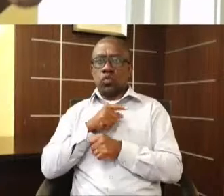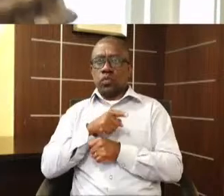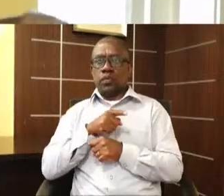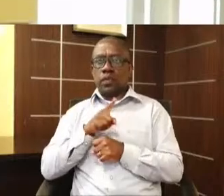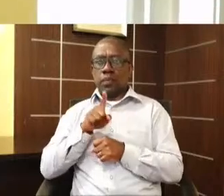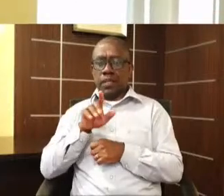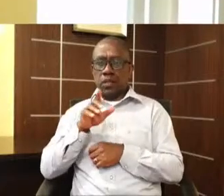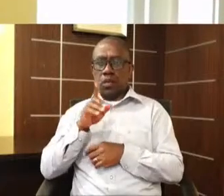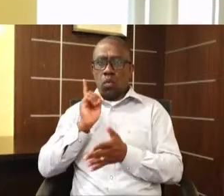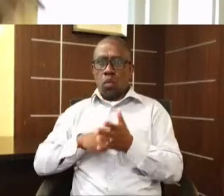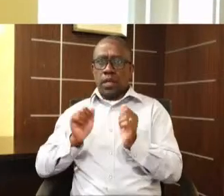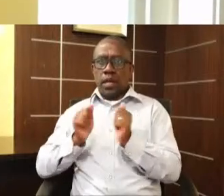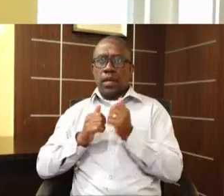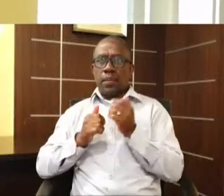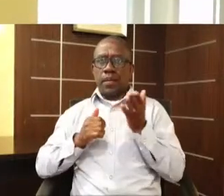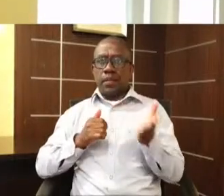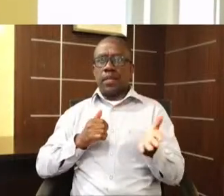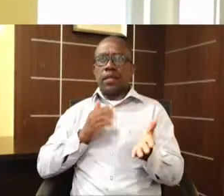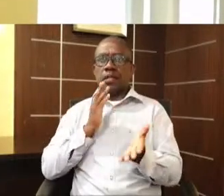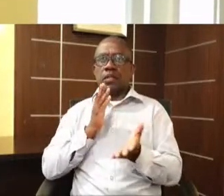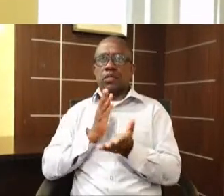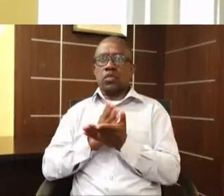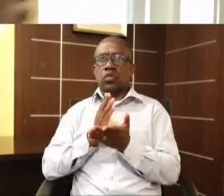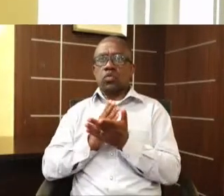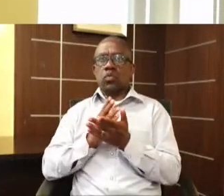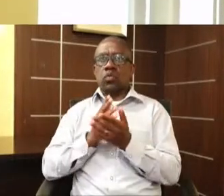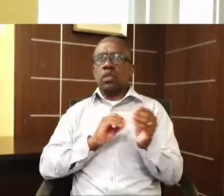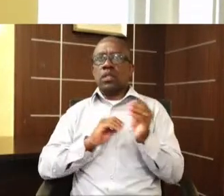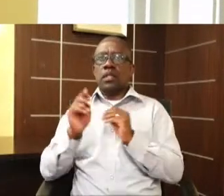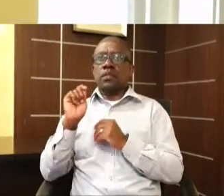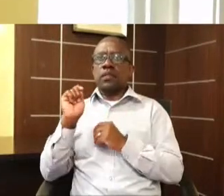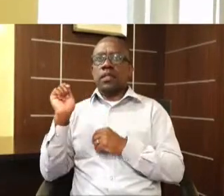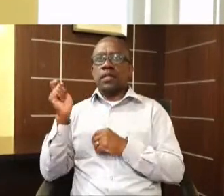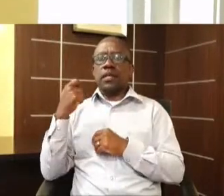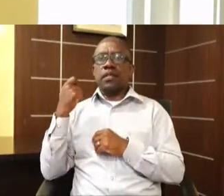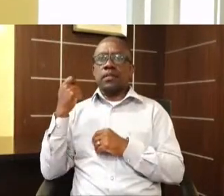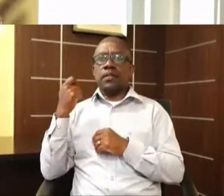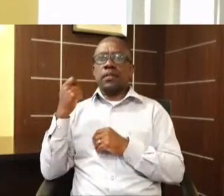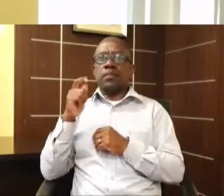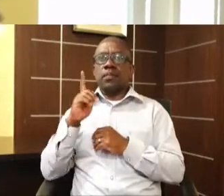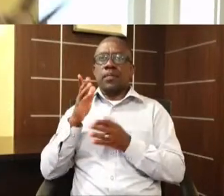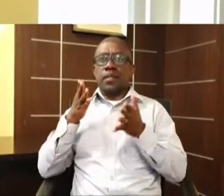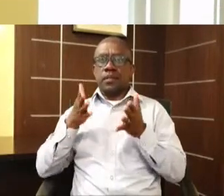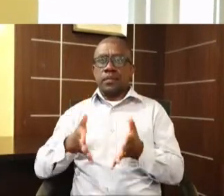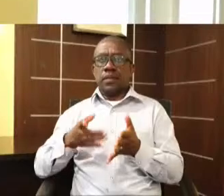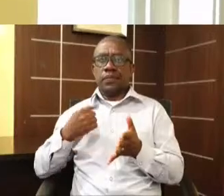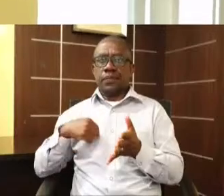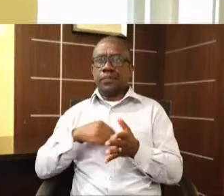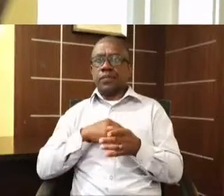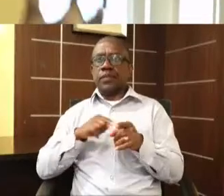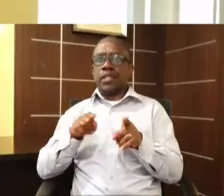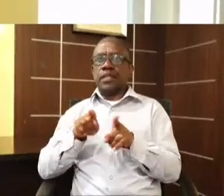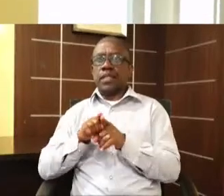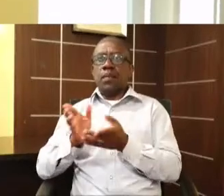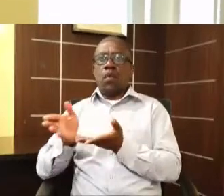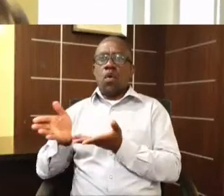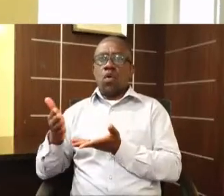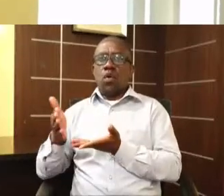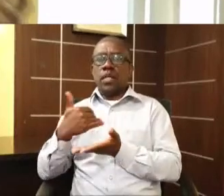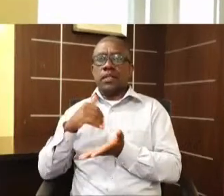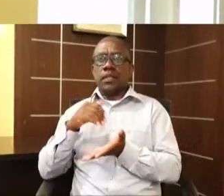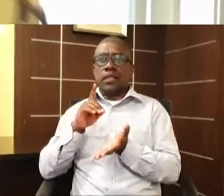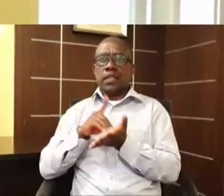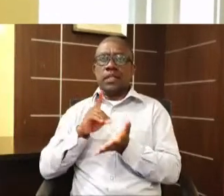being done there will then be transferred to Kenya. And then like right now, we're just, we're still collecting data, like